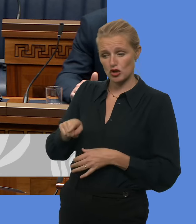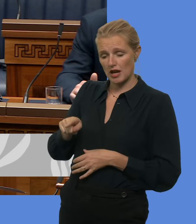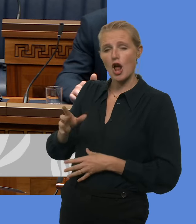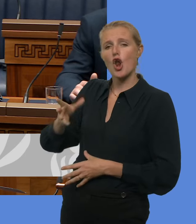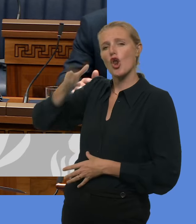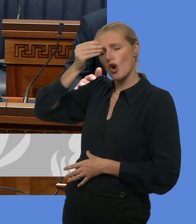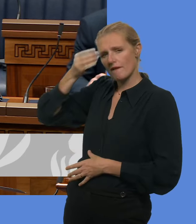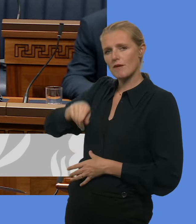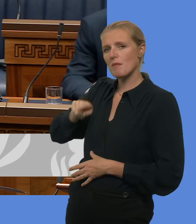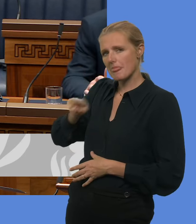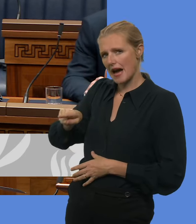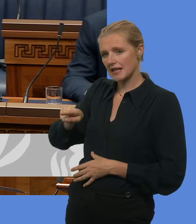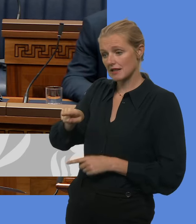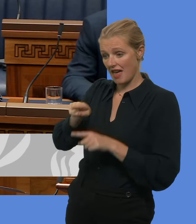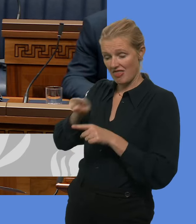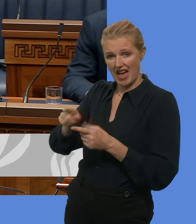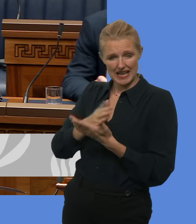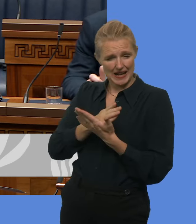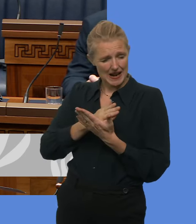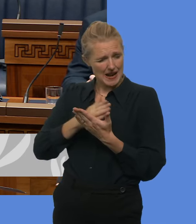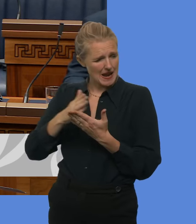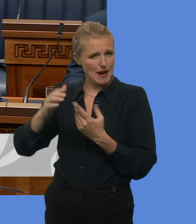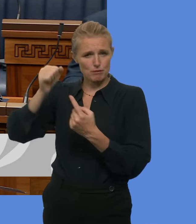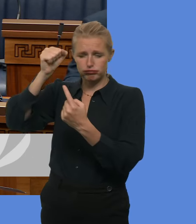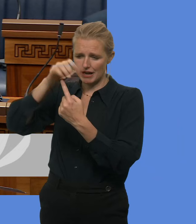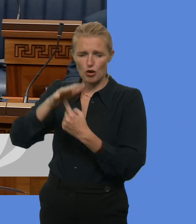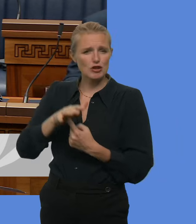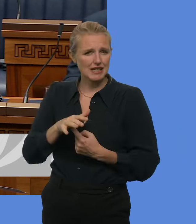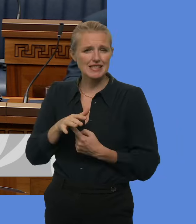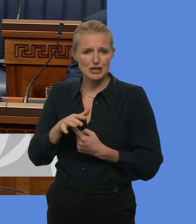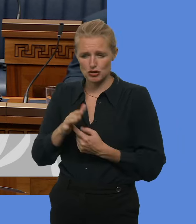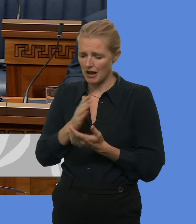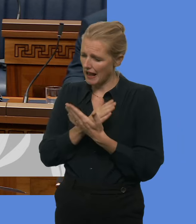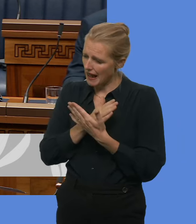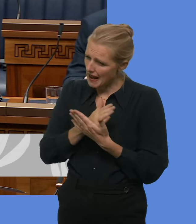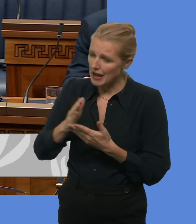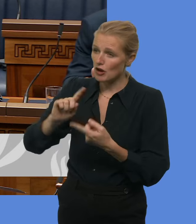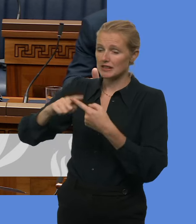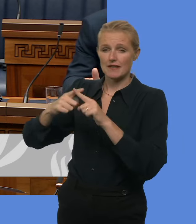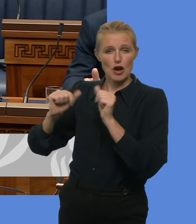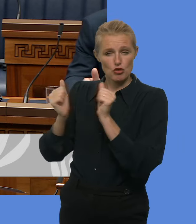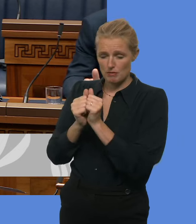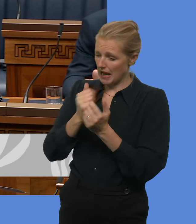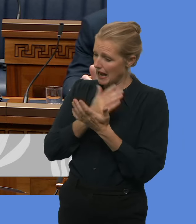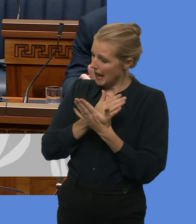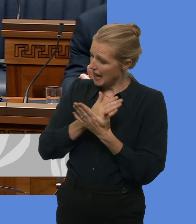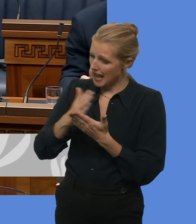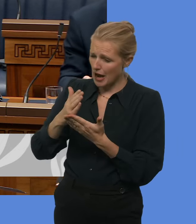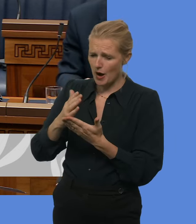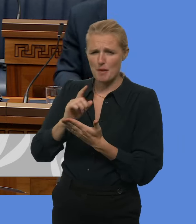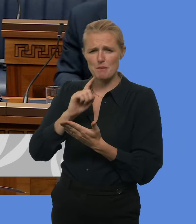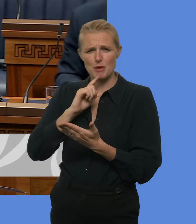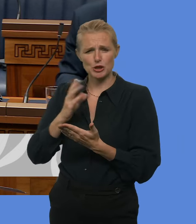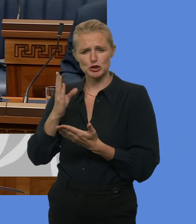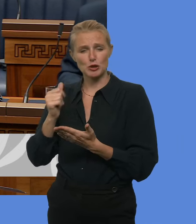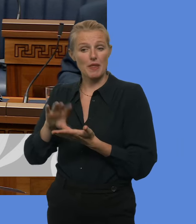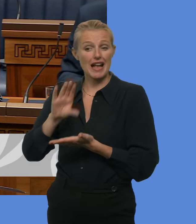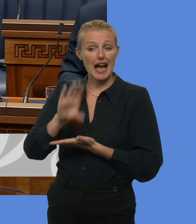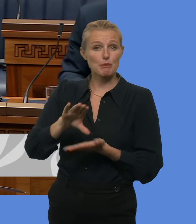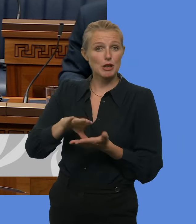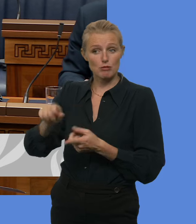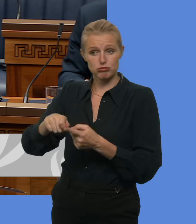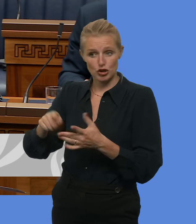It set out a clear prioritisation, it set out clear executive agreement, and yet some of those capital projects